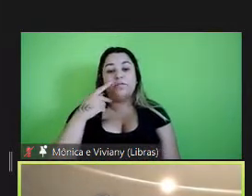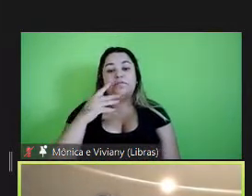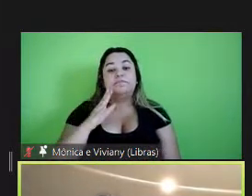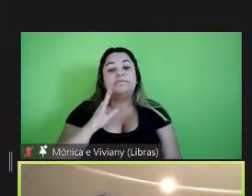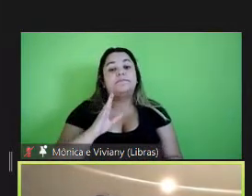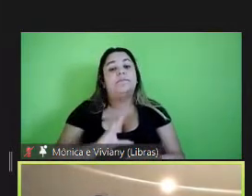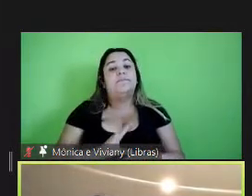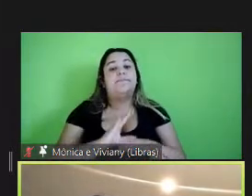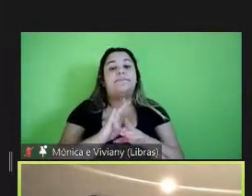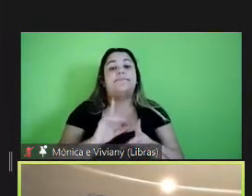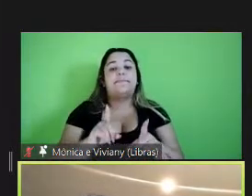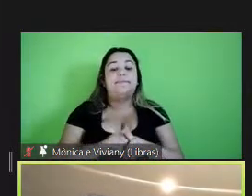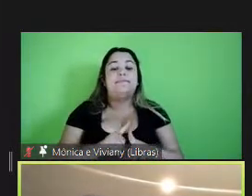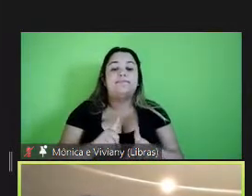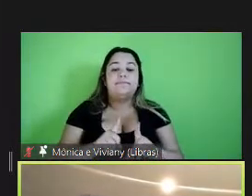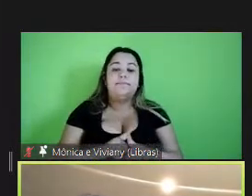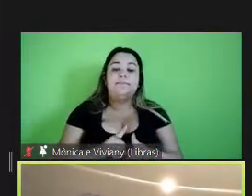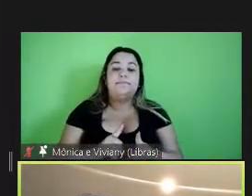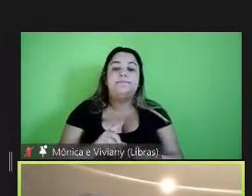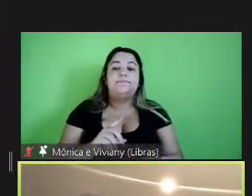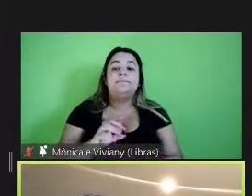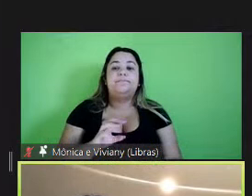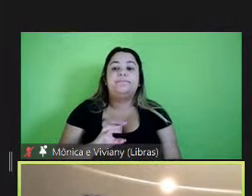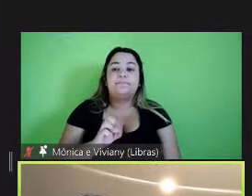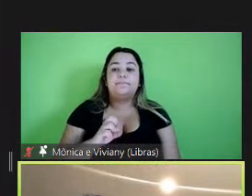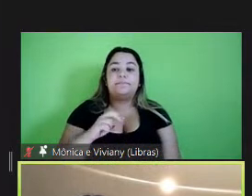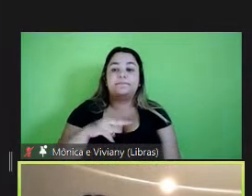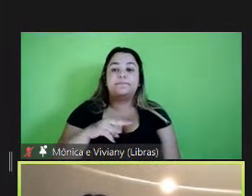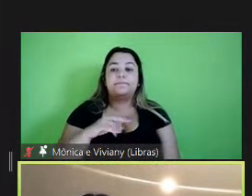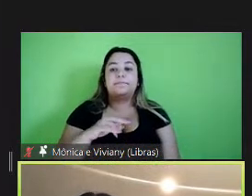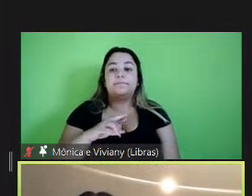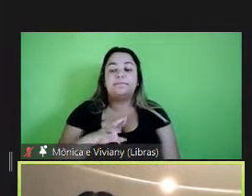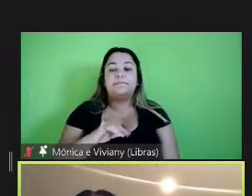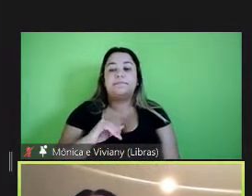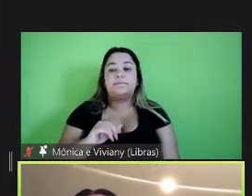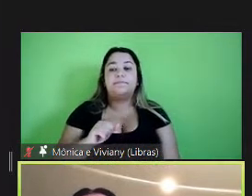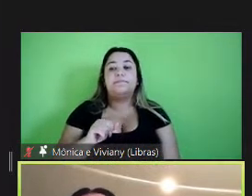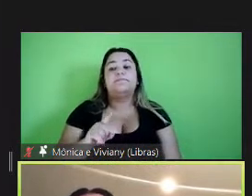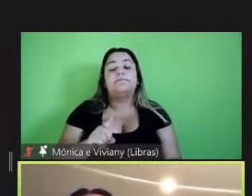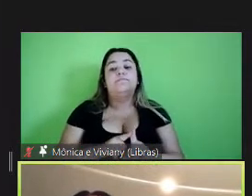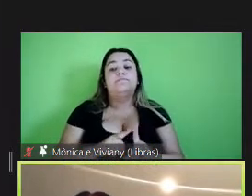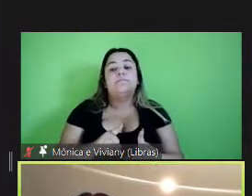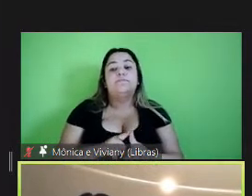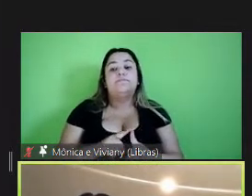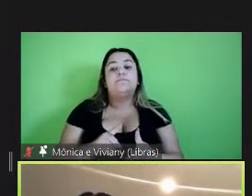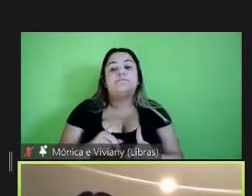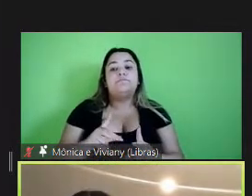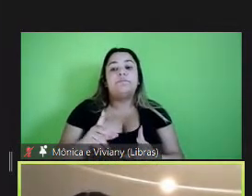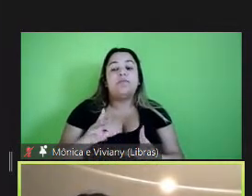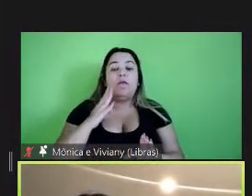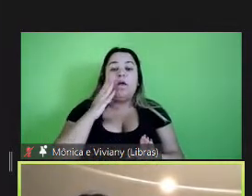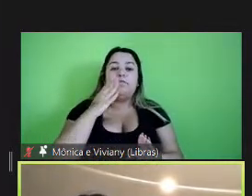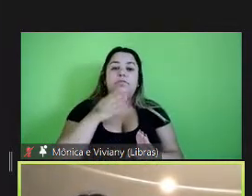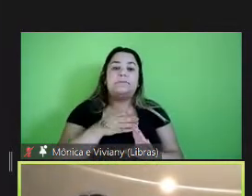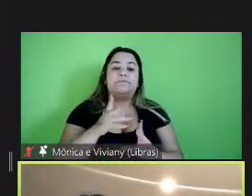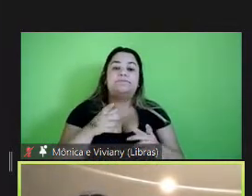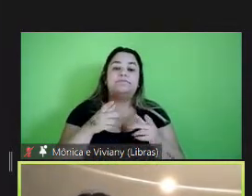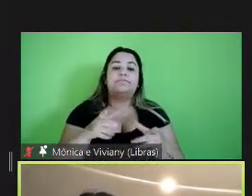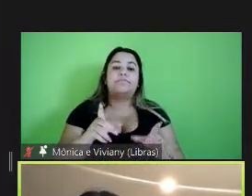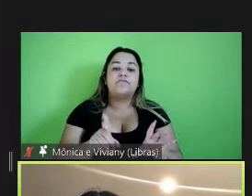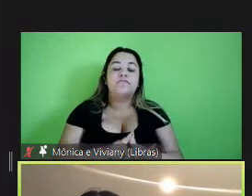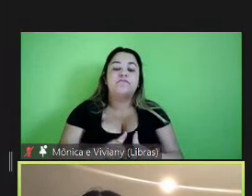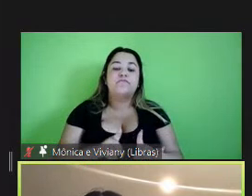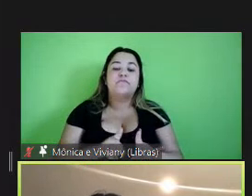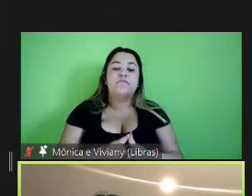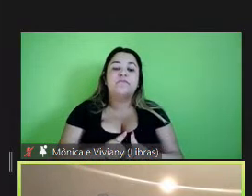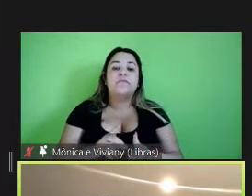NHS really wanted to draw upon kind of key priorities and look at a local approach and draw on our local assets that we had within our communities as